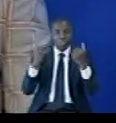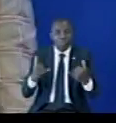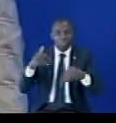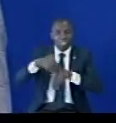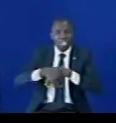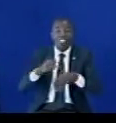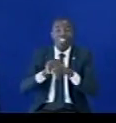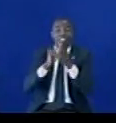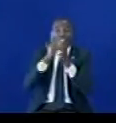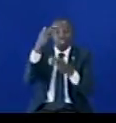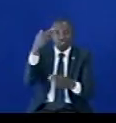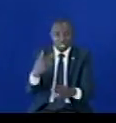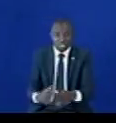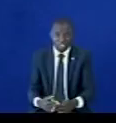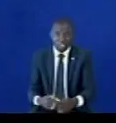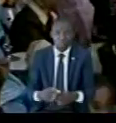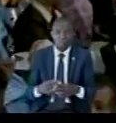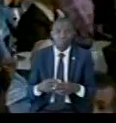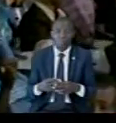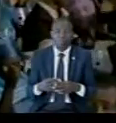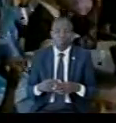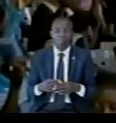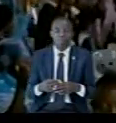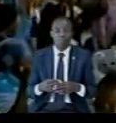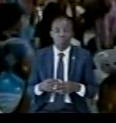tonight in Jesus' name.